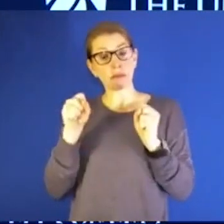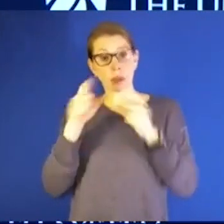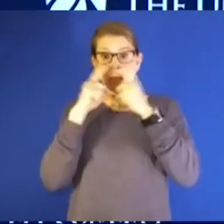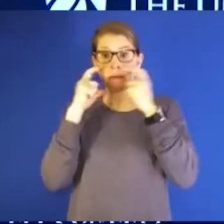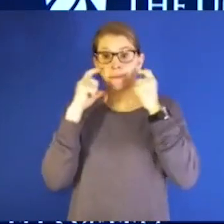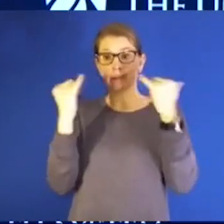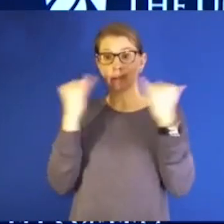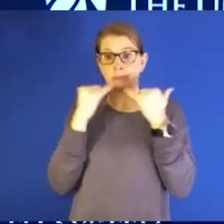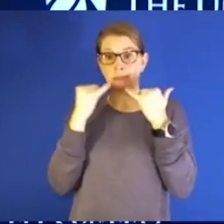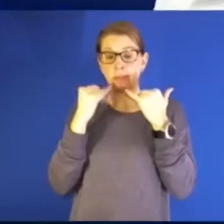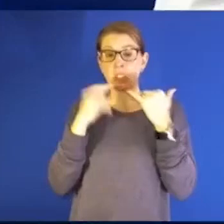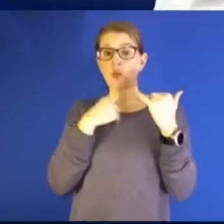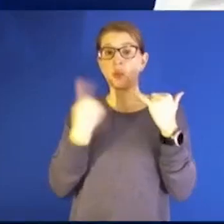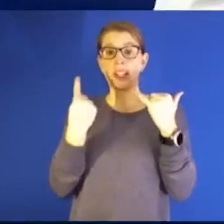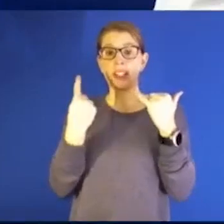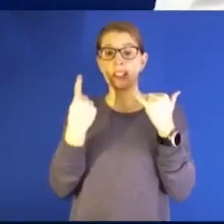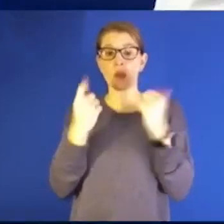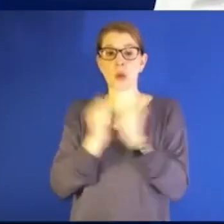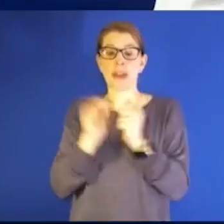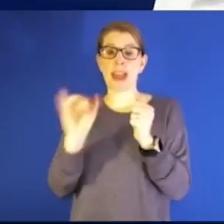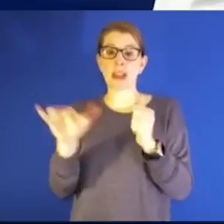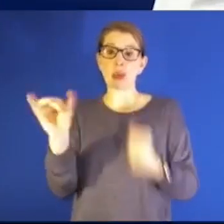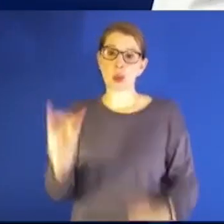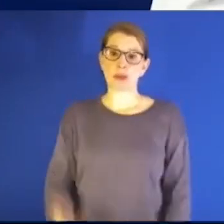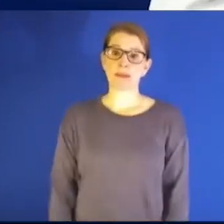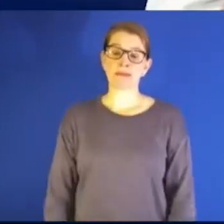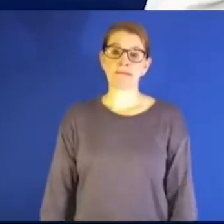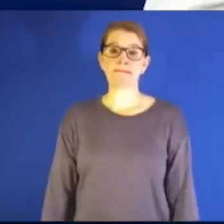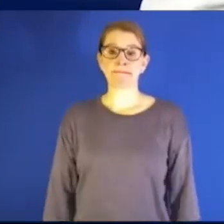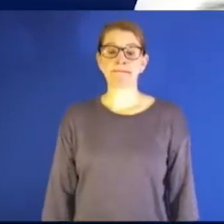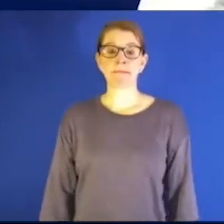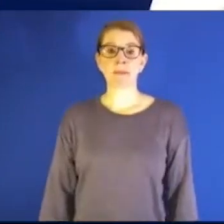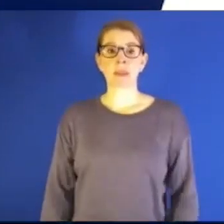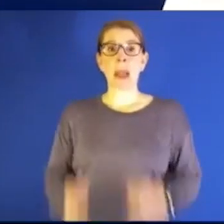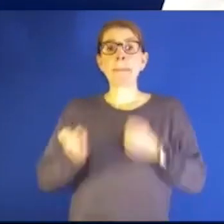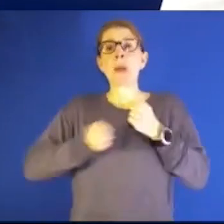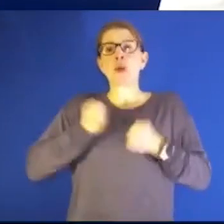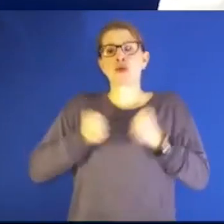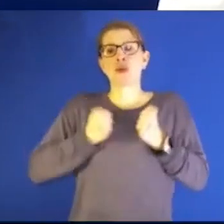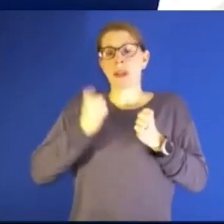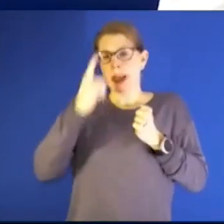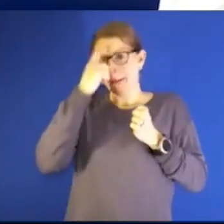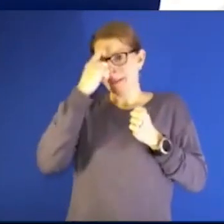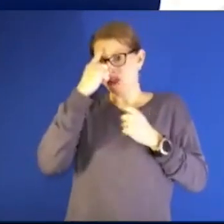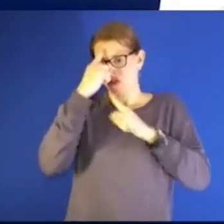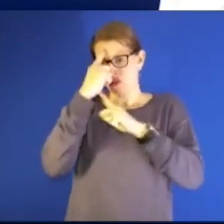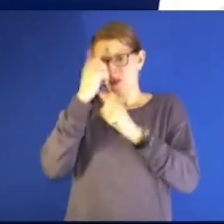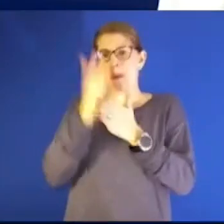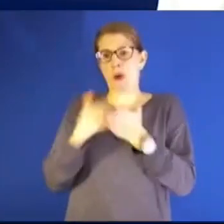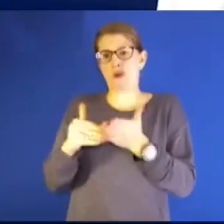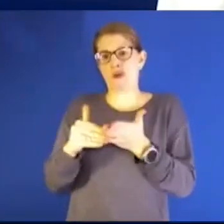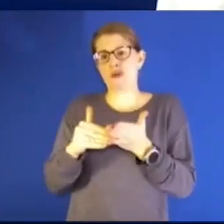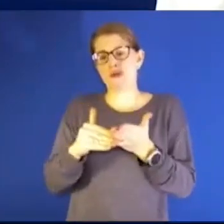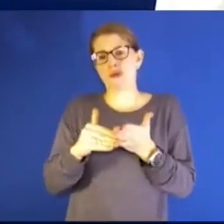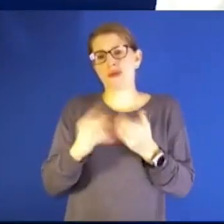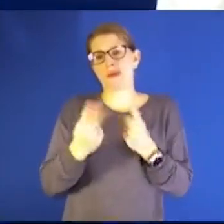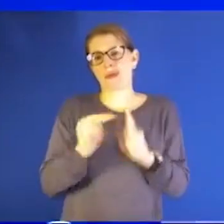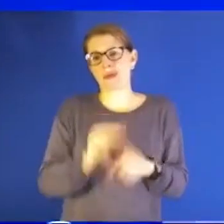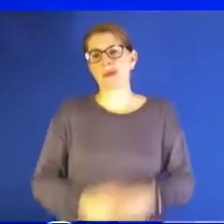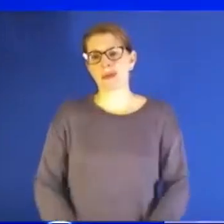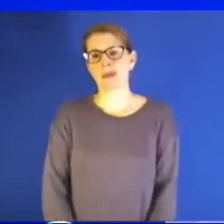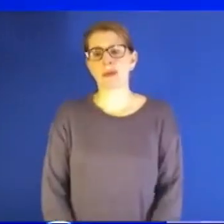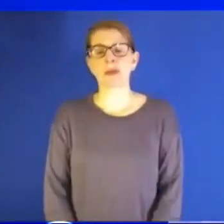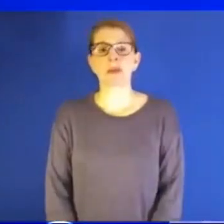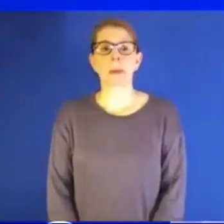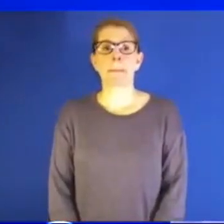take risks with that as well, if only from the emotional and mental toilet it affects. Yeah, but I